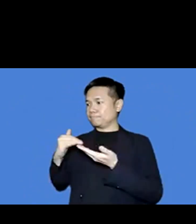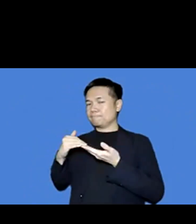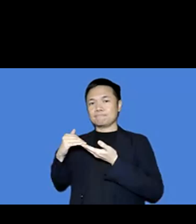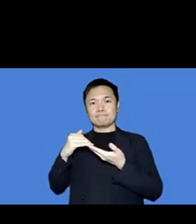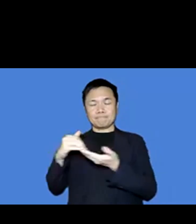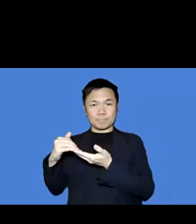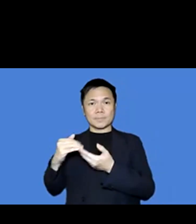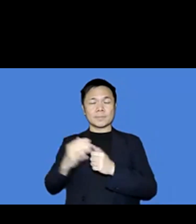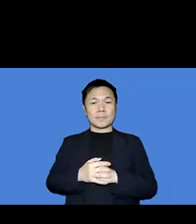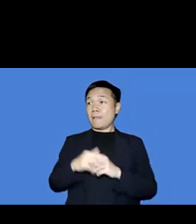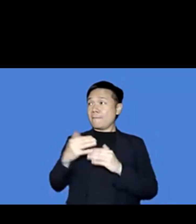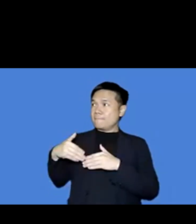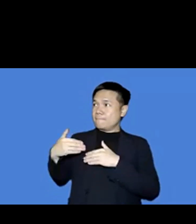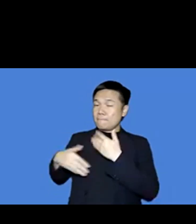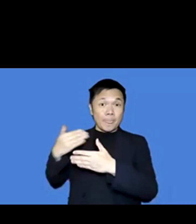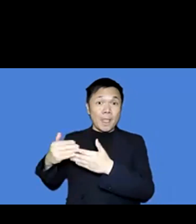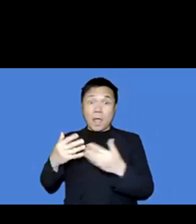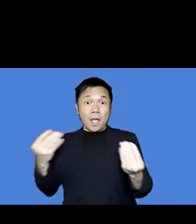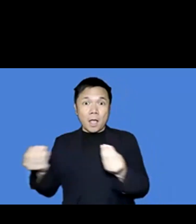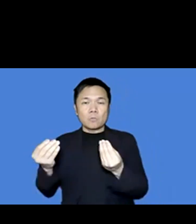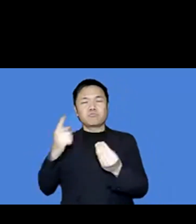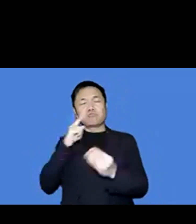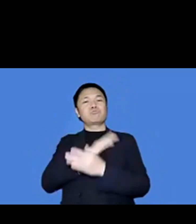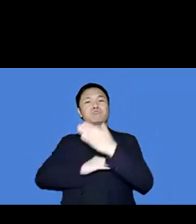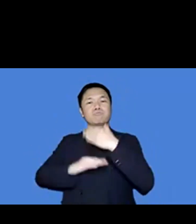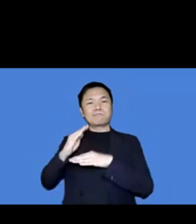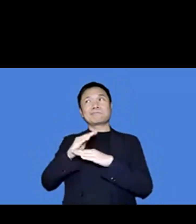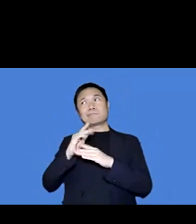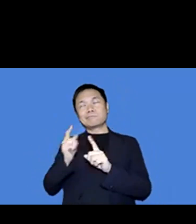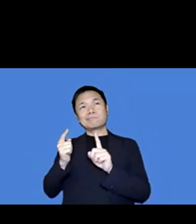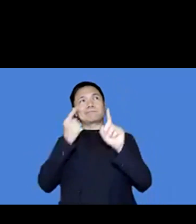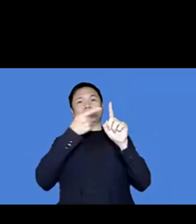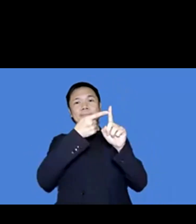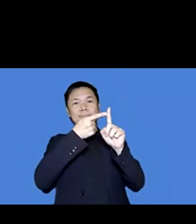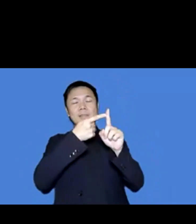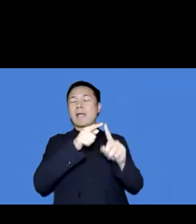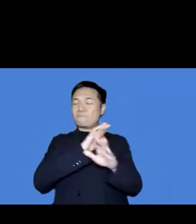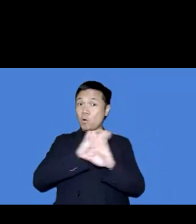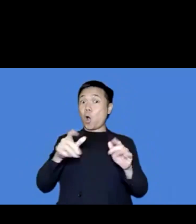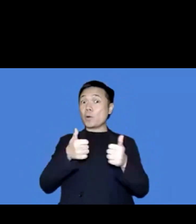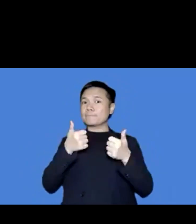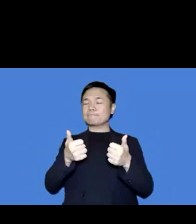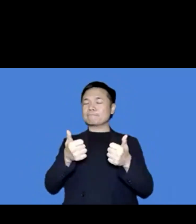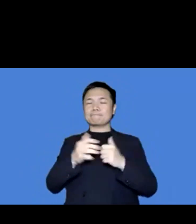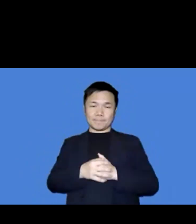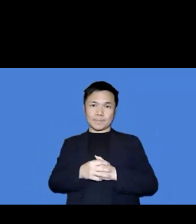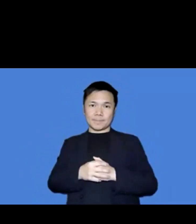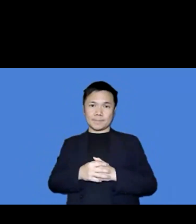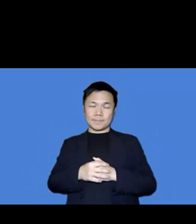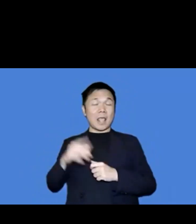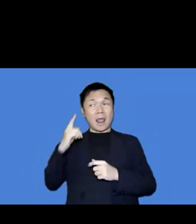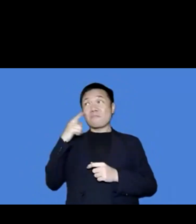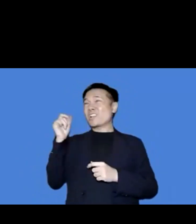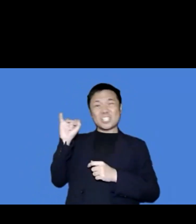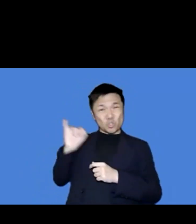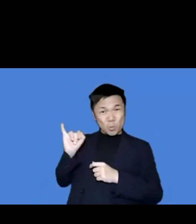anything to do with disability, but they can offer something that is very critical for us. Also, you referred to the insurance part. There